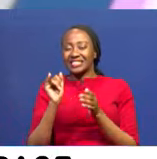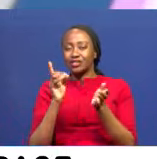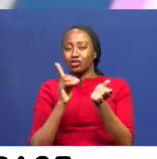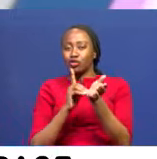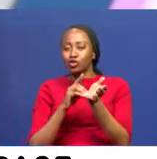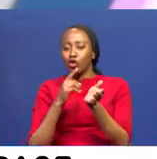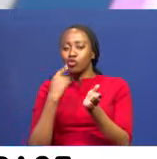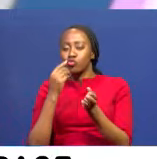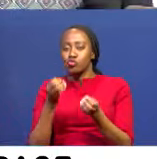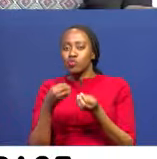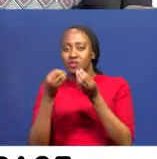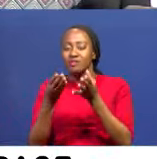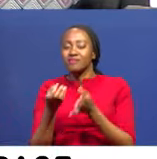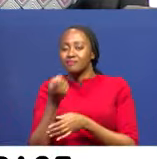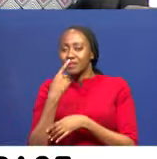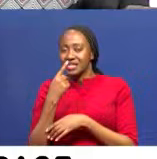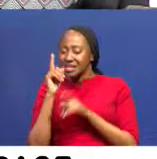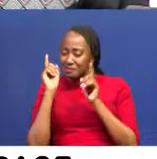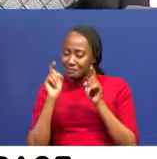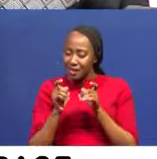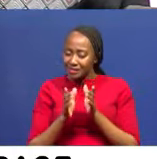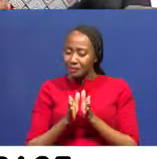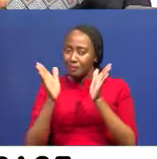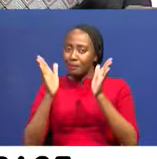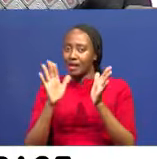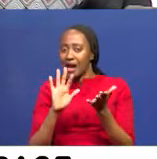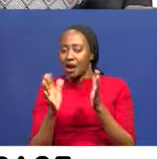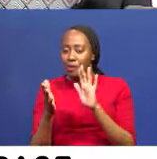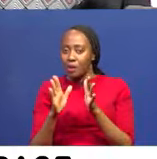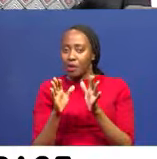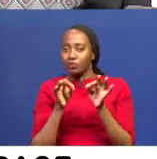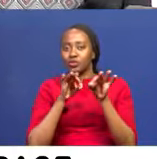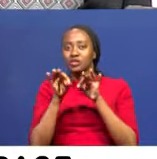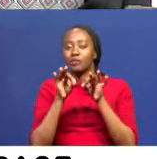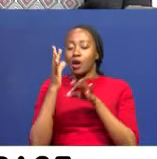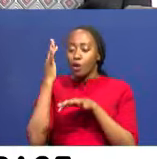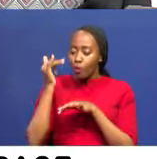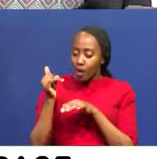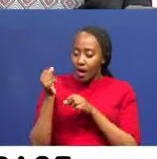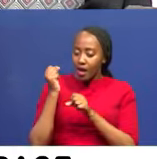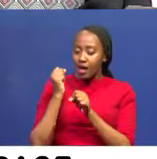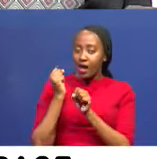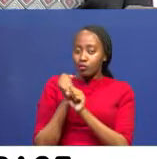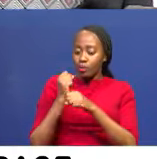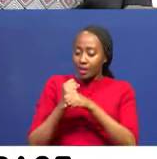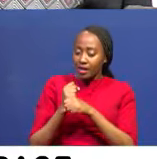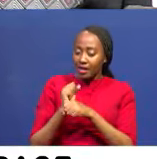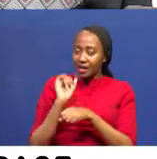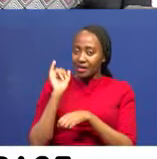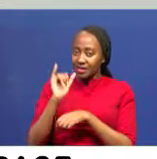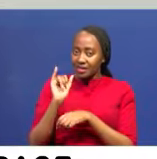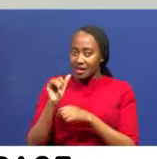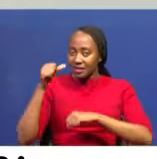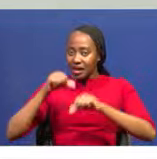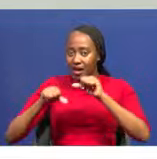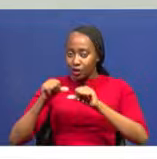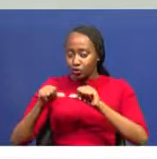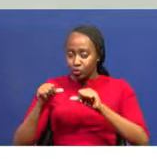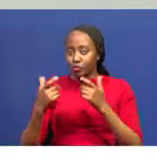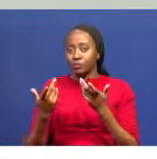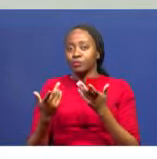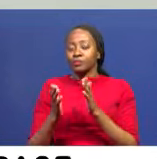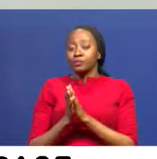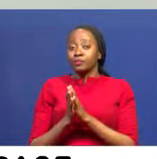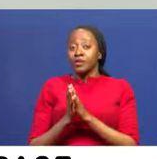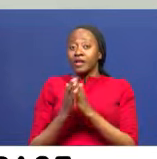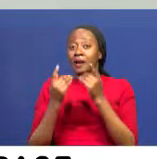to the public, and we can discuss more as to why, how, and how we are making sure that that happens. You can tell us how. And yes,